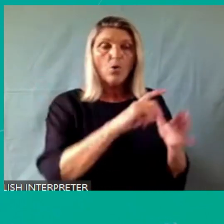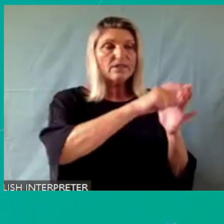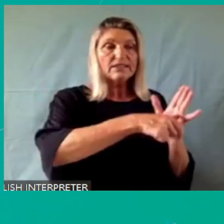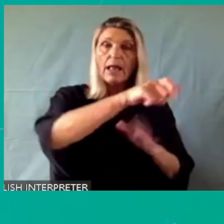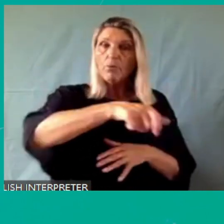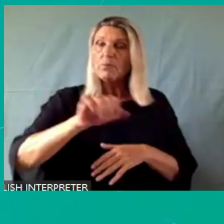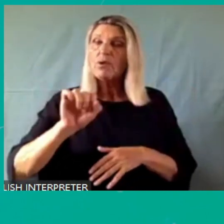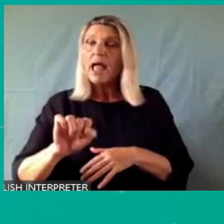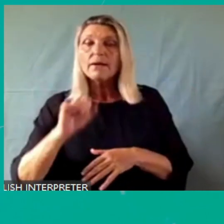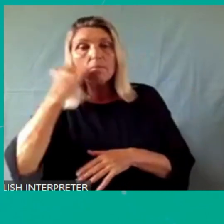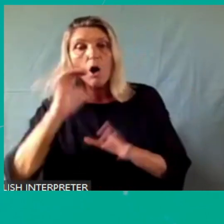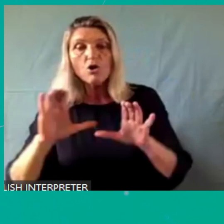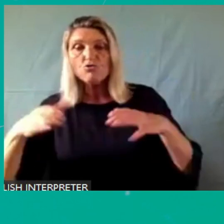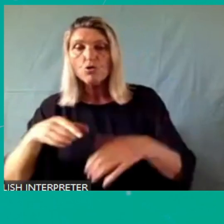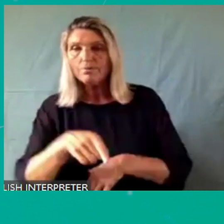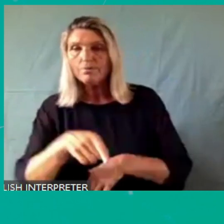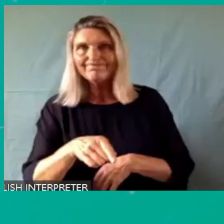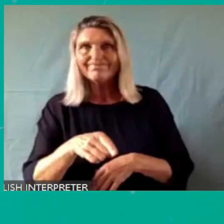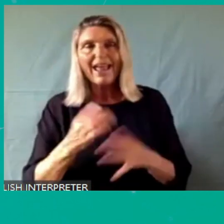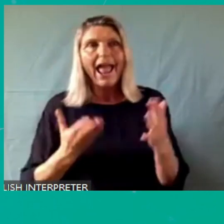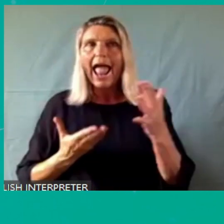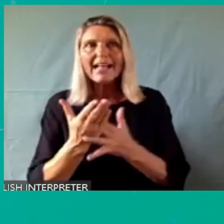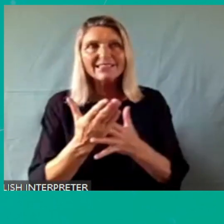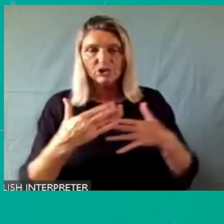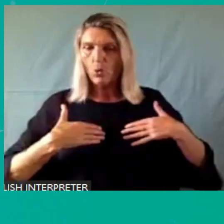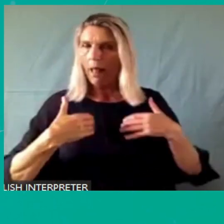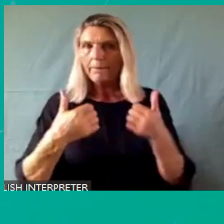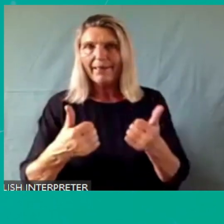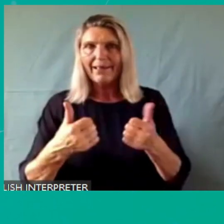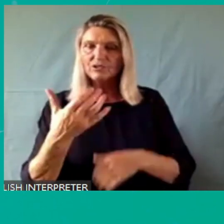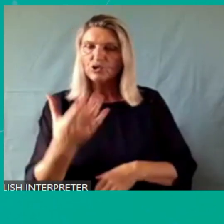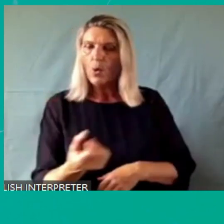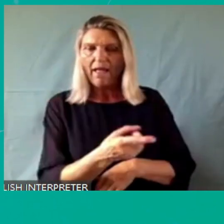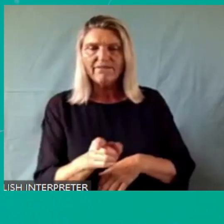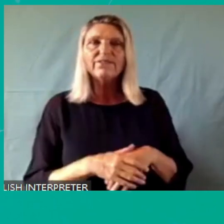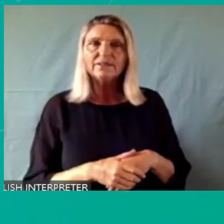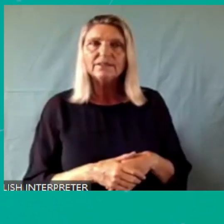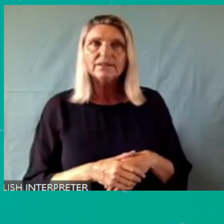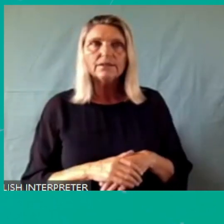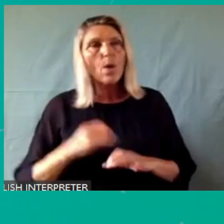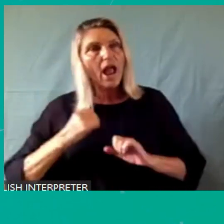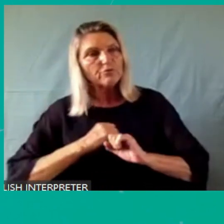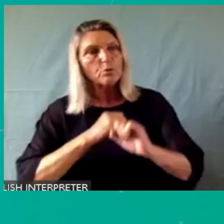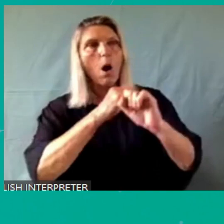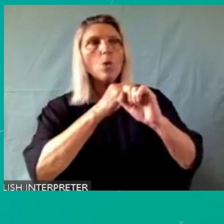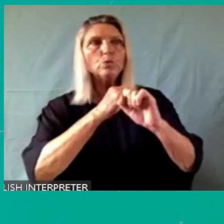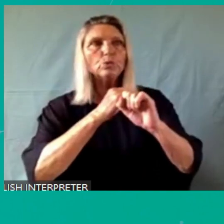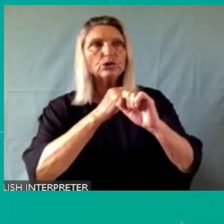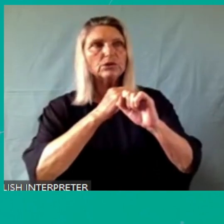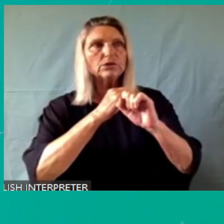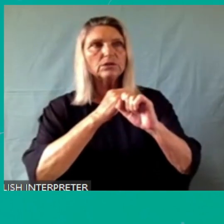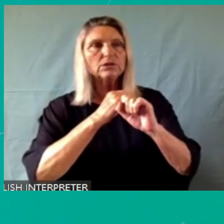of health and well-being. We must strive to eliminate ableism and enhance access to justice. The